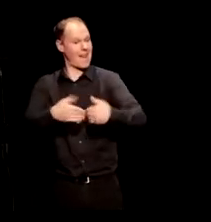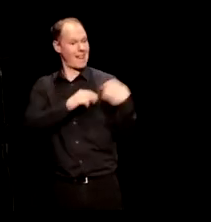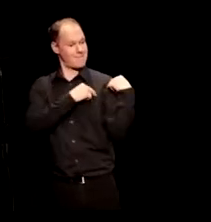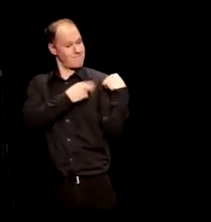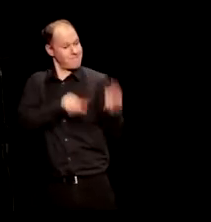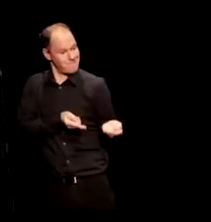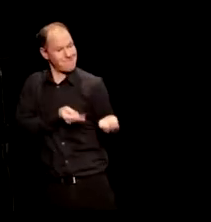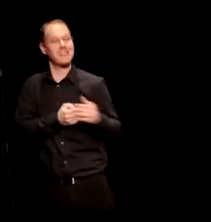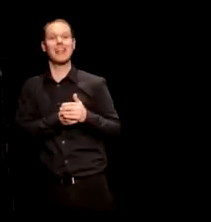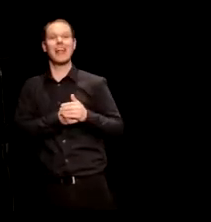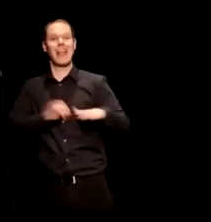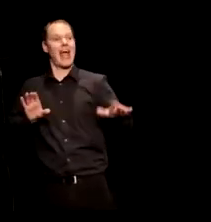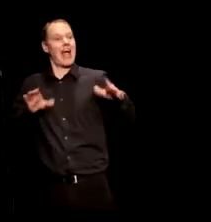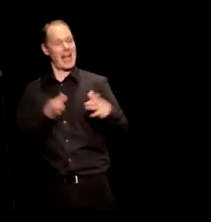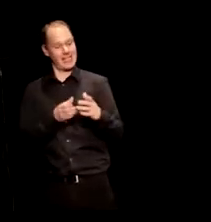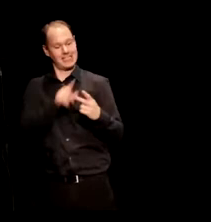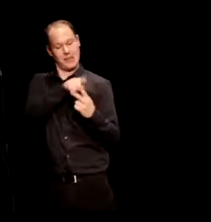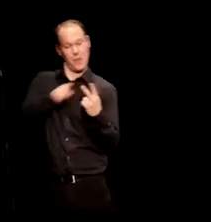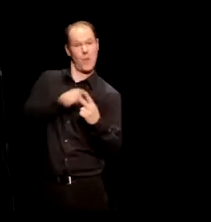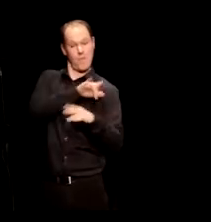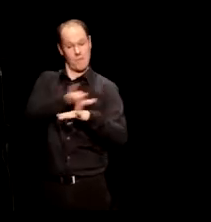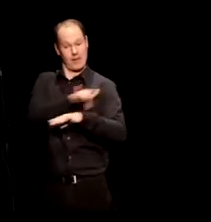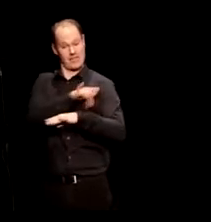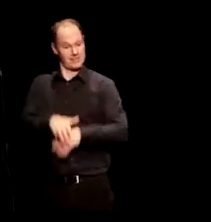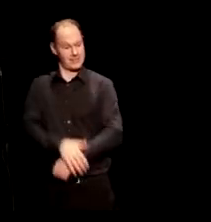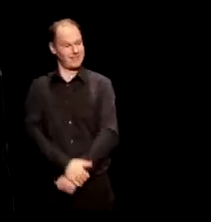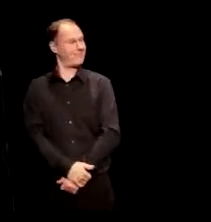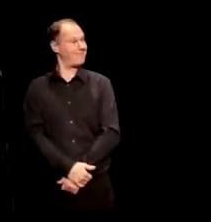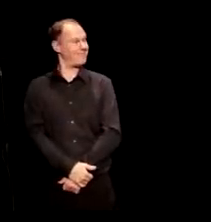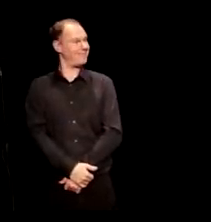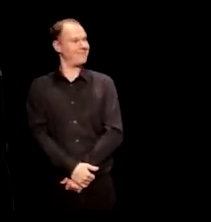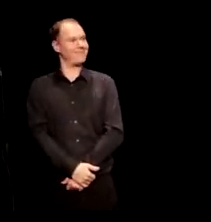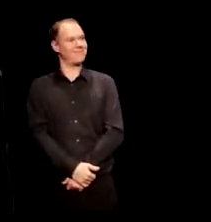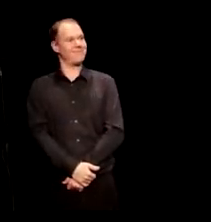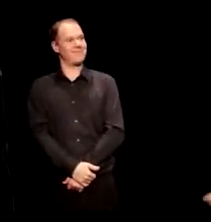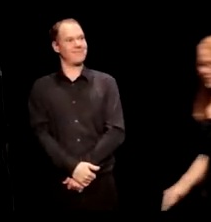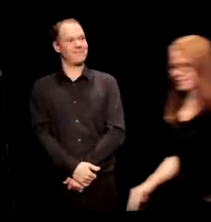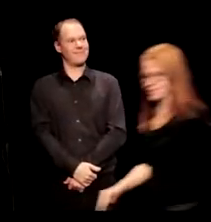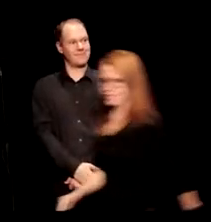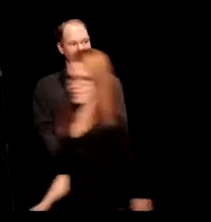cast of In Dahomey and At What a Price.